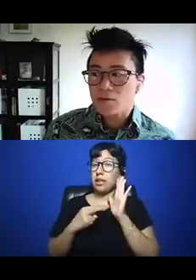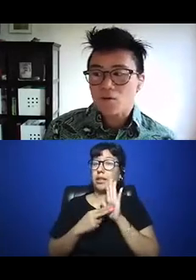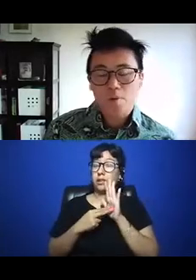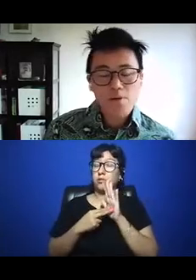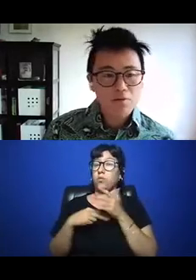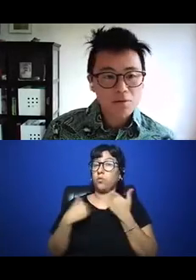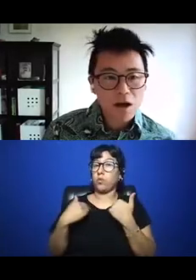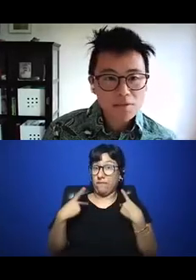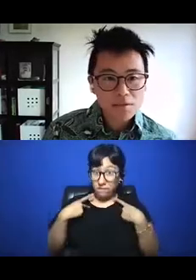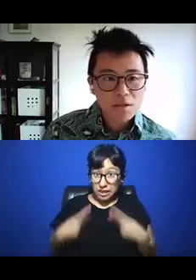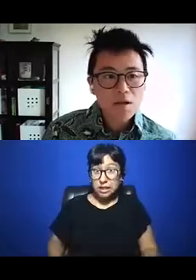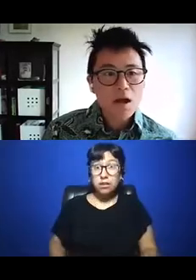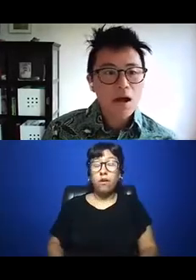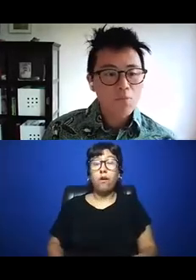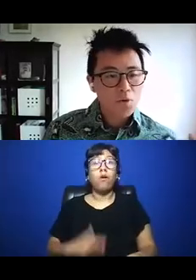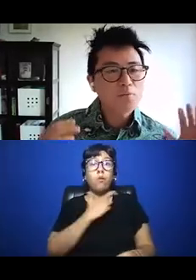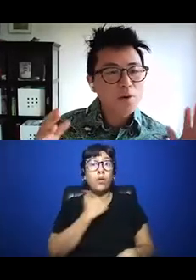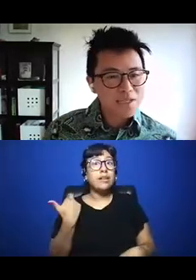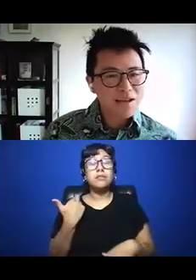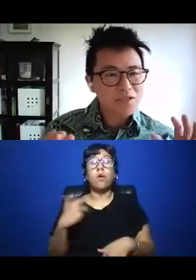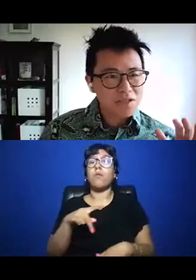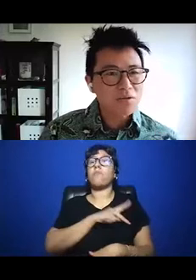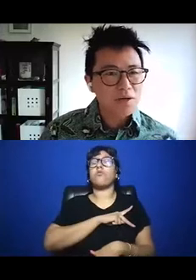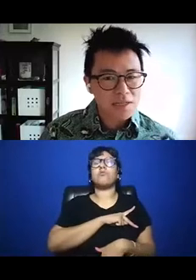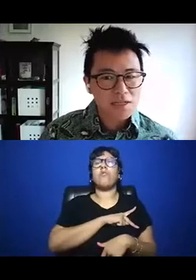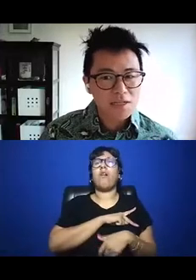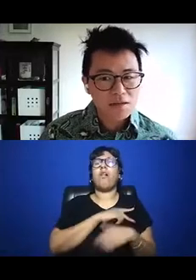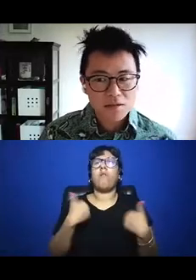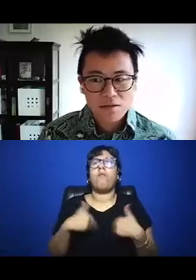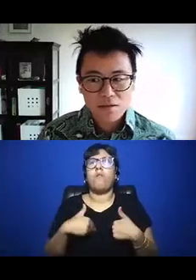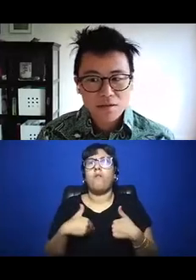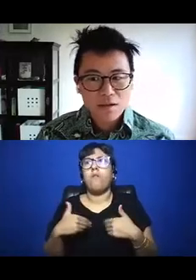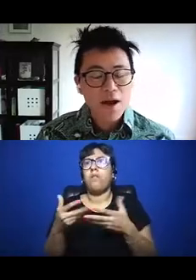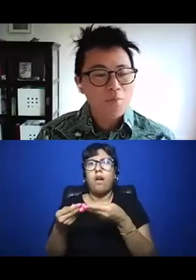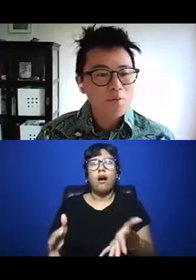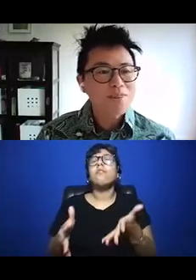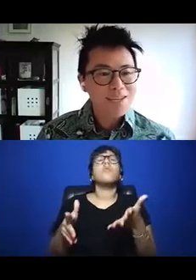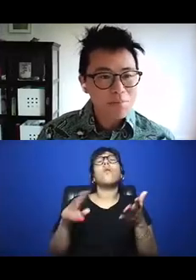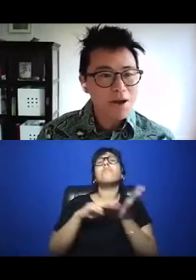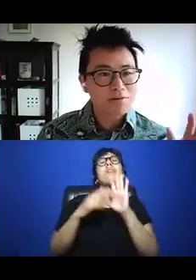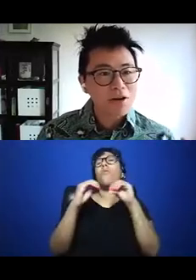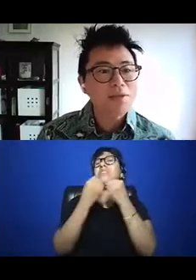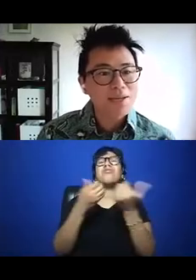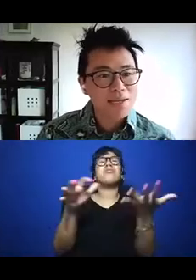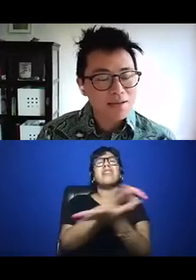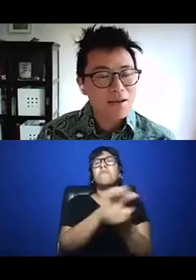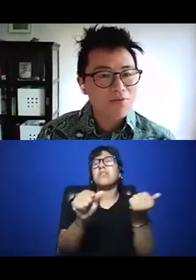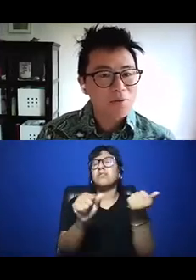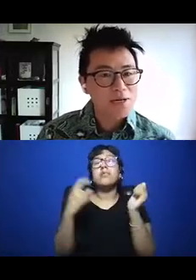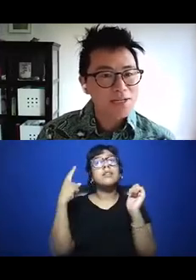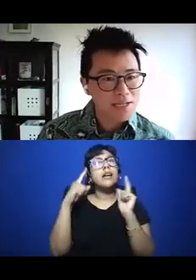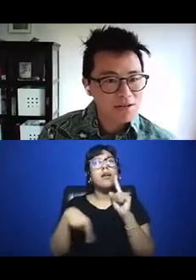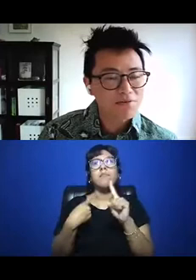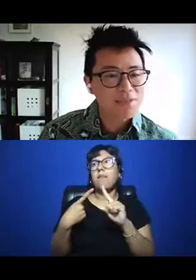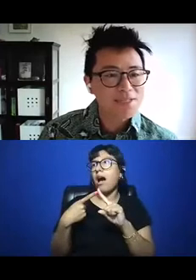risk or personal loss or damage to the organization. When we think about credibility of